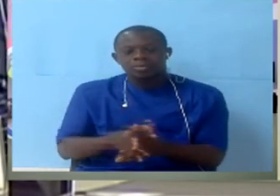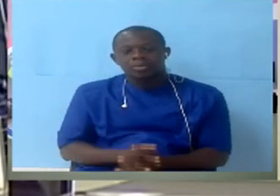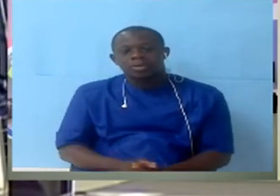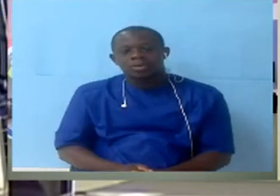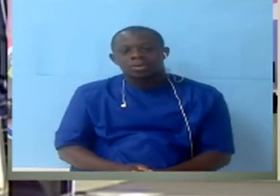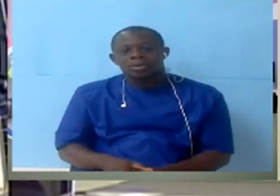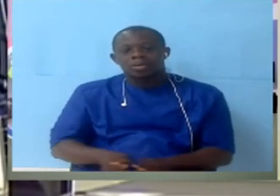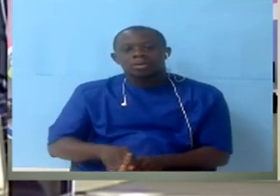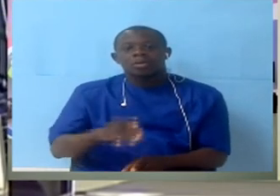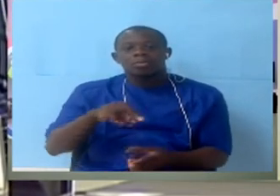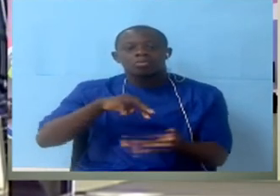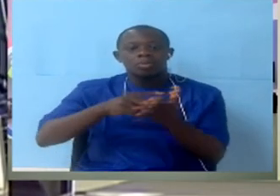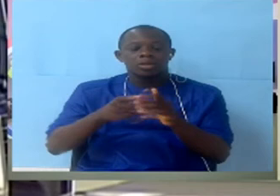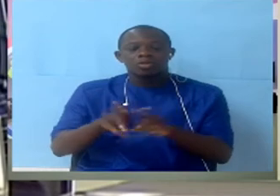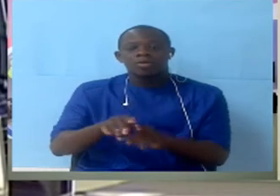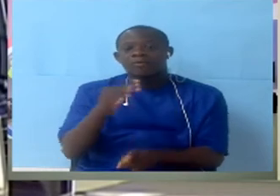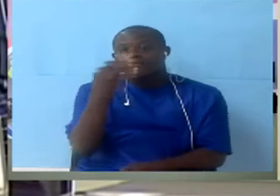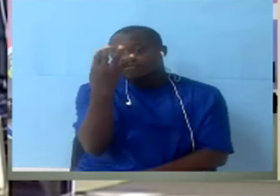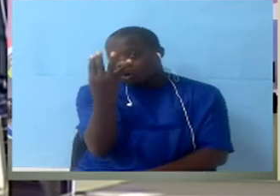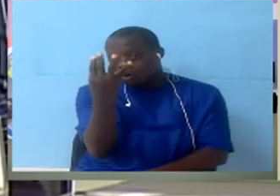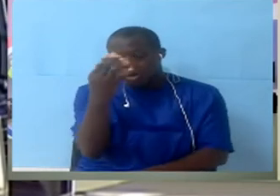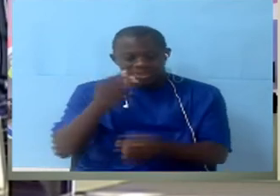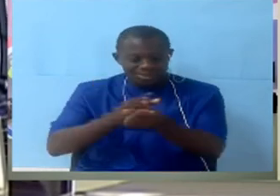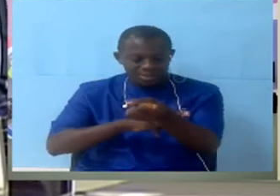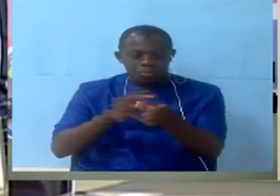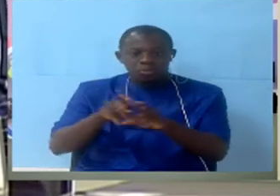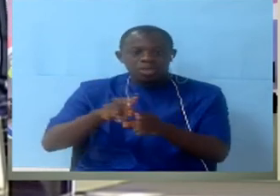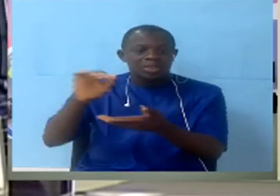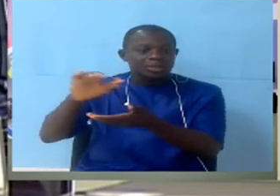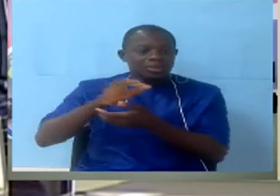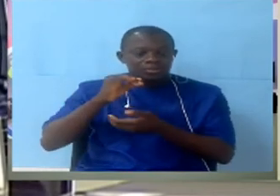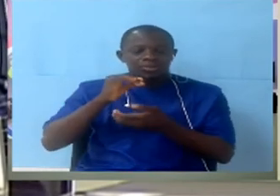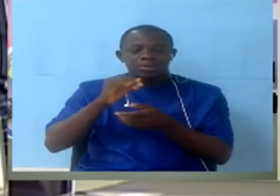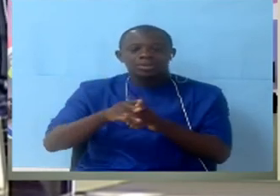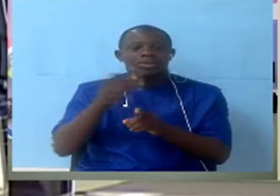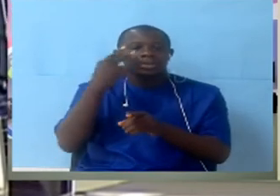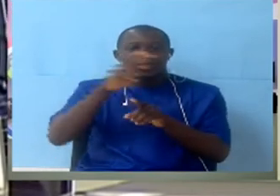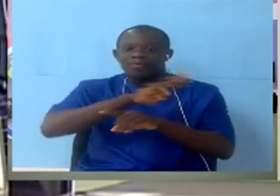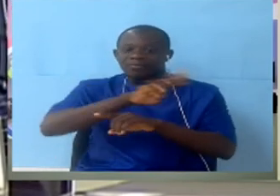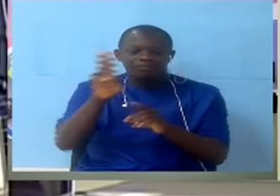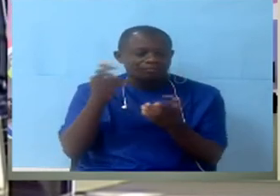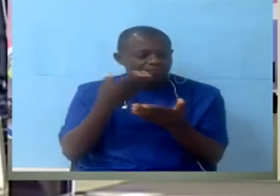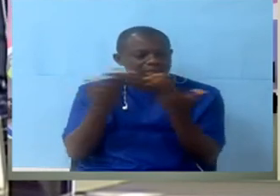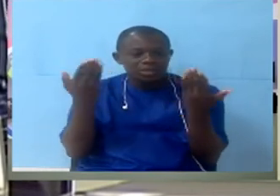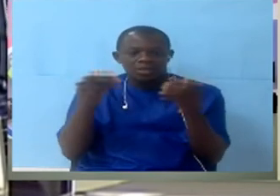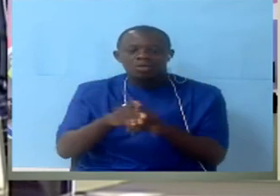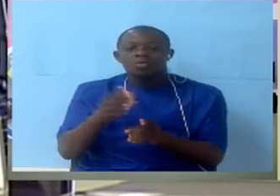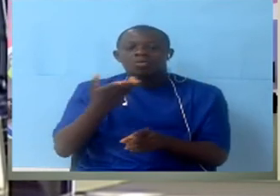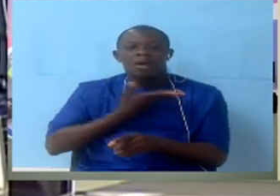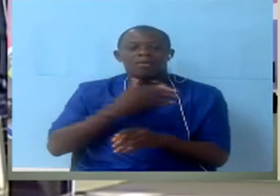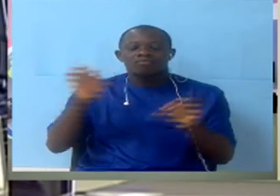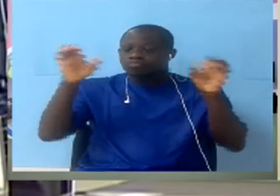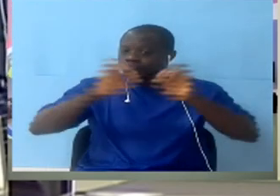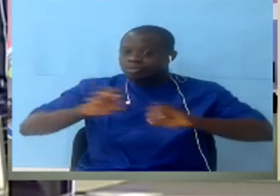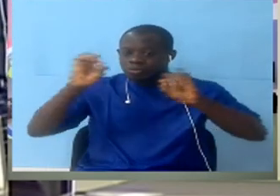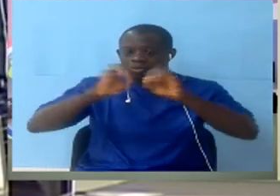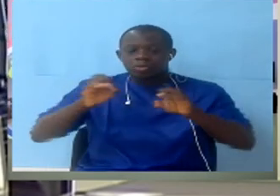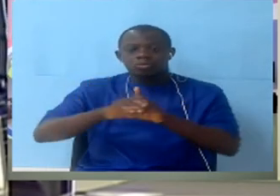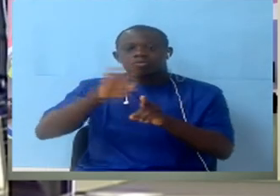For four sheep that have been recovered. Sajina and Meyalonko Ajetalefa. You had nothing to do with their theft, as you claim.